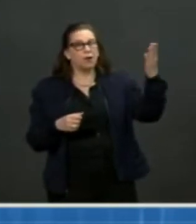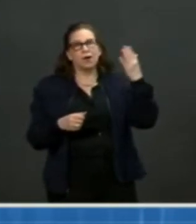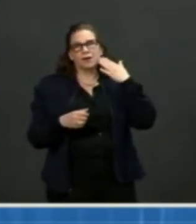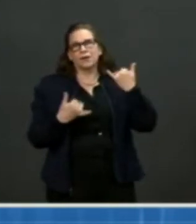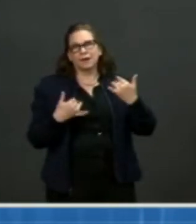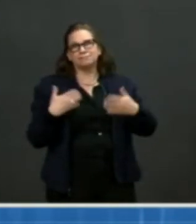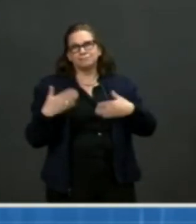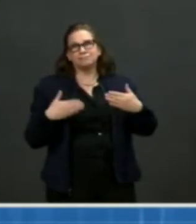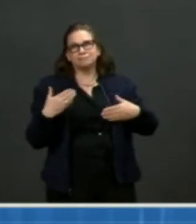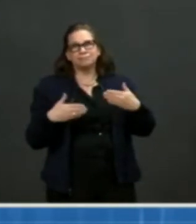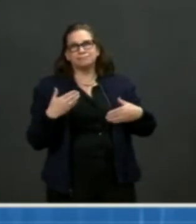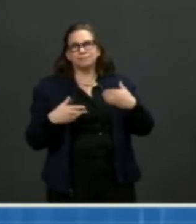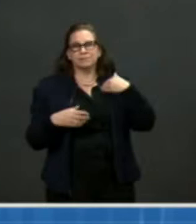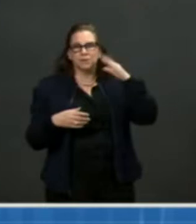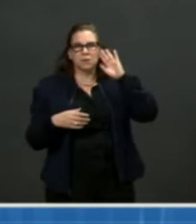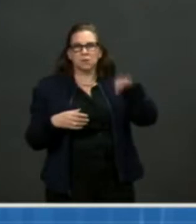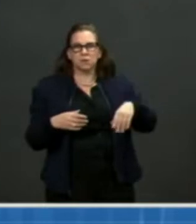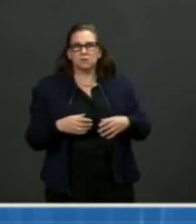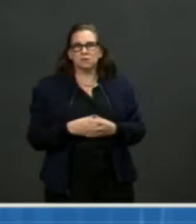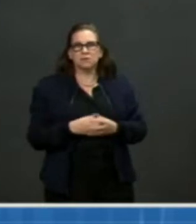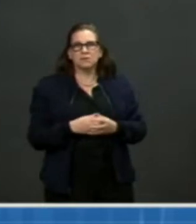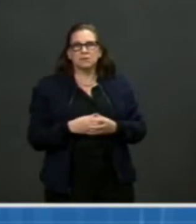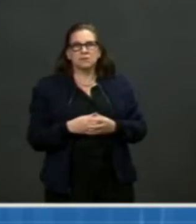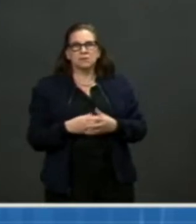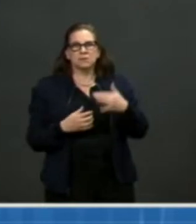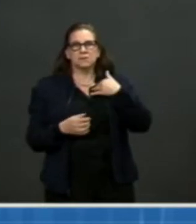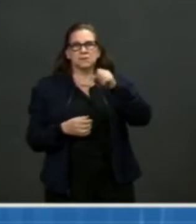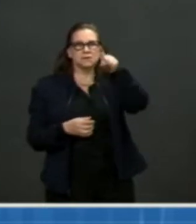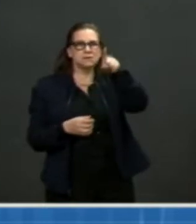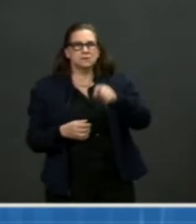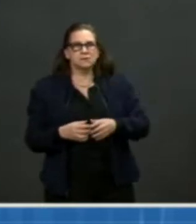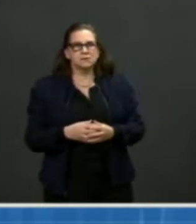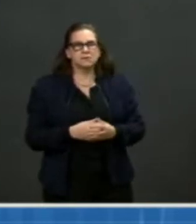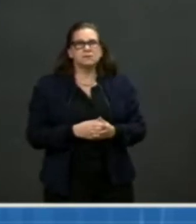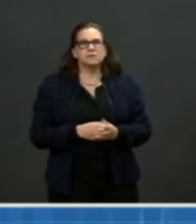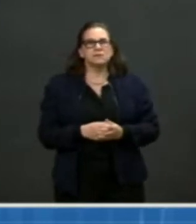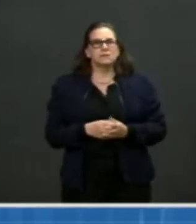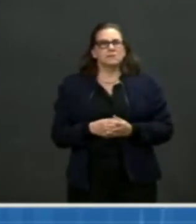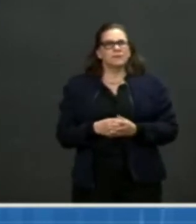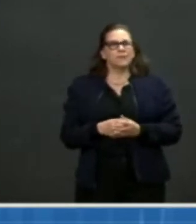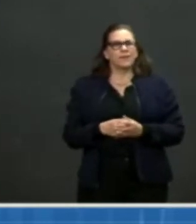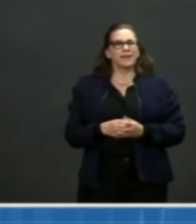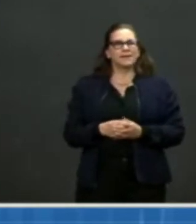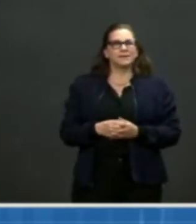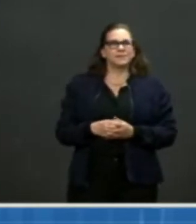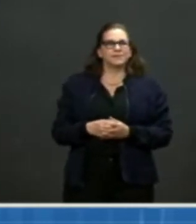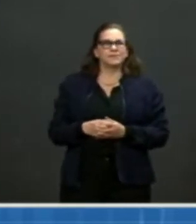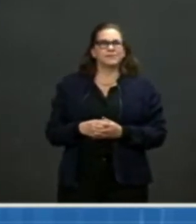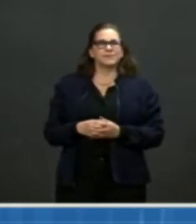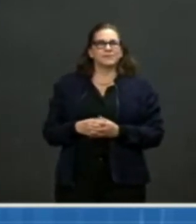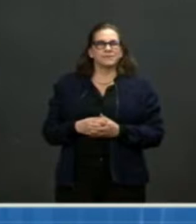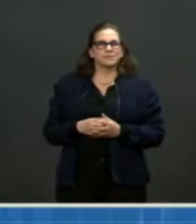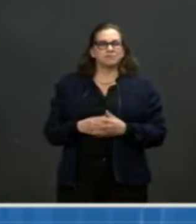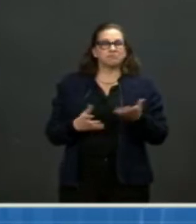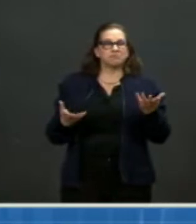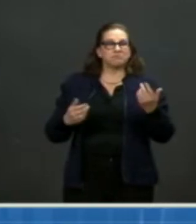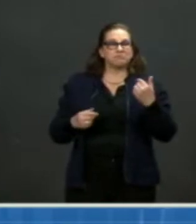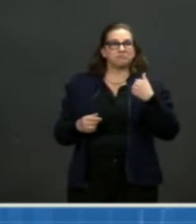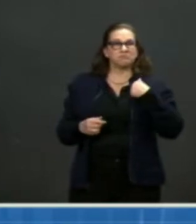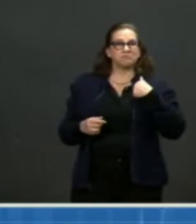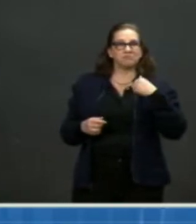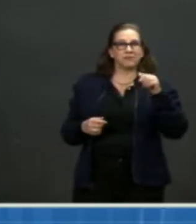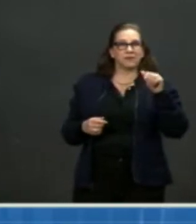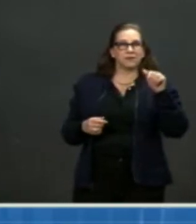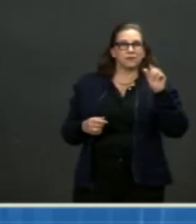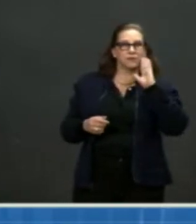then see if Dr. Fauci, you want to add something. So for all, I think it's too early for us to declare that we're in a